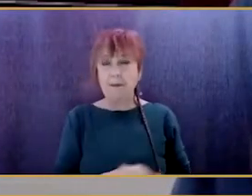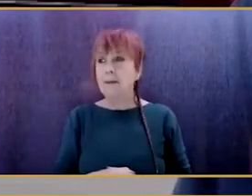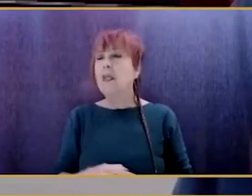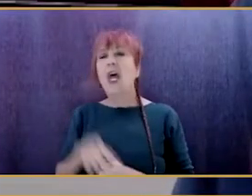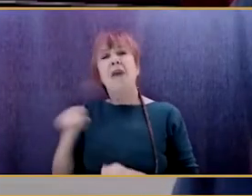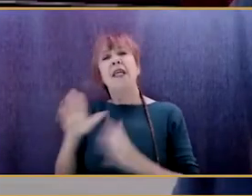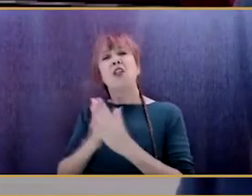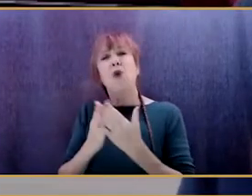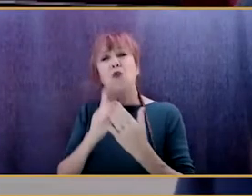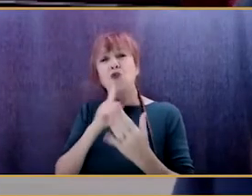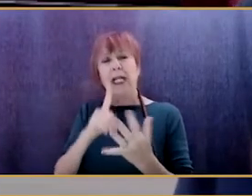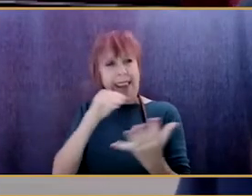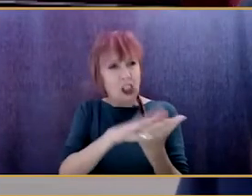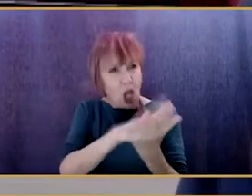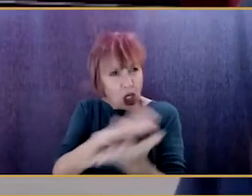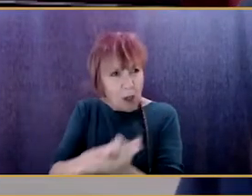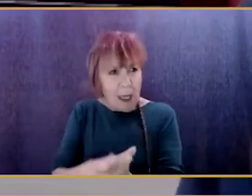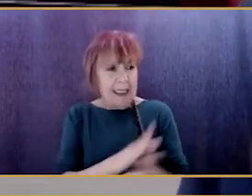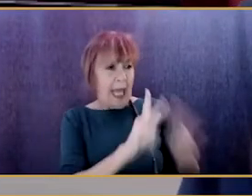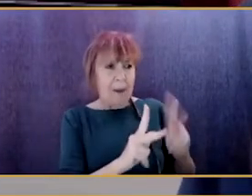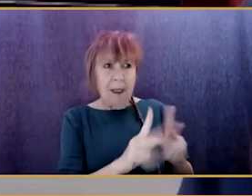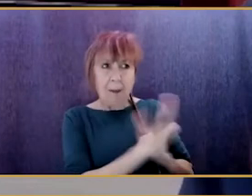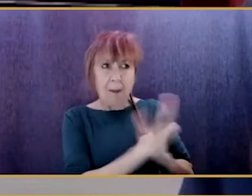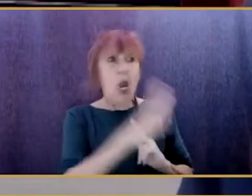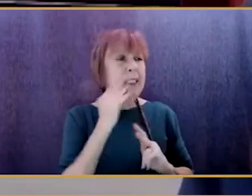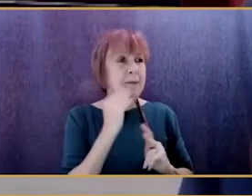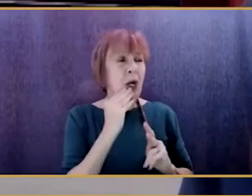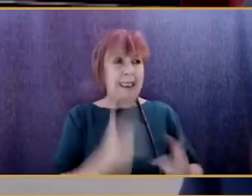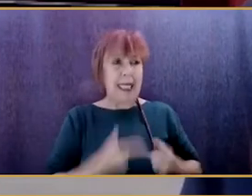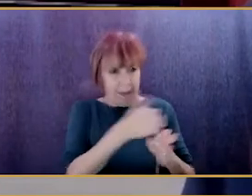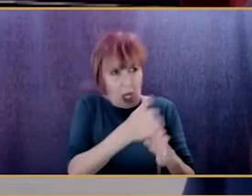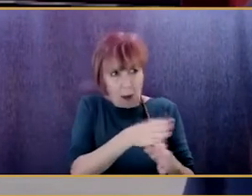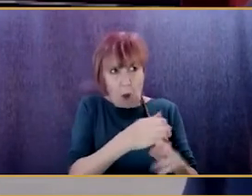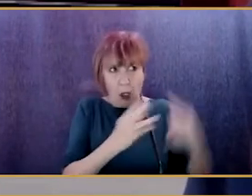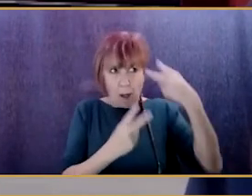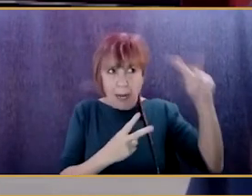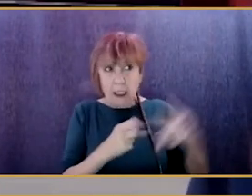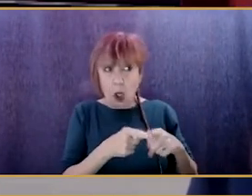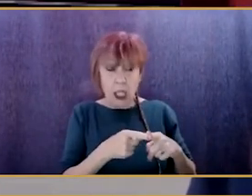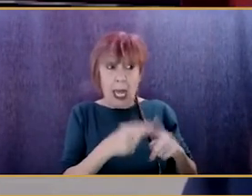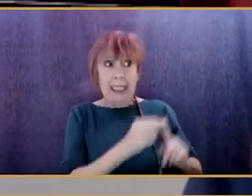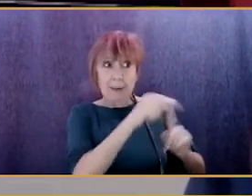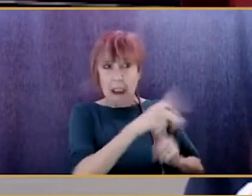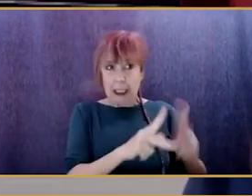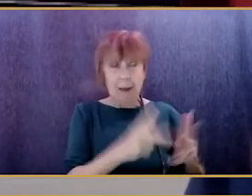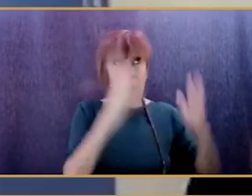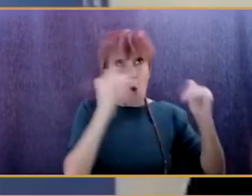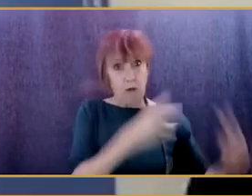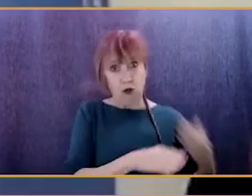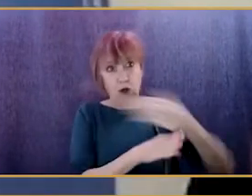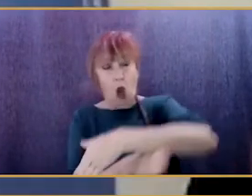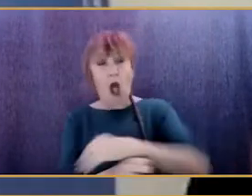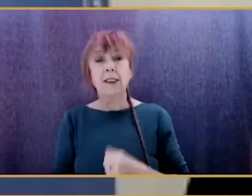documenting the experiences of people who live along the border, particularly those who are hoping to cross